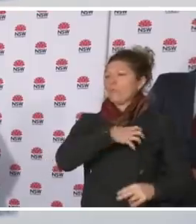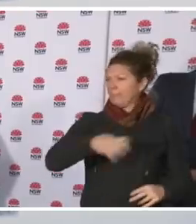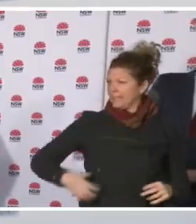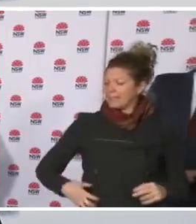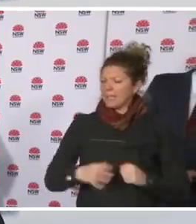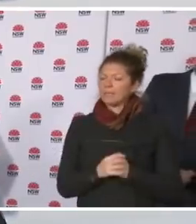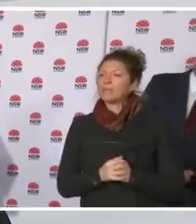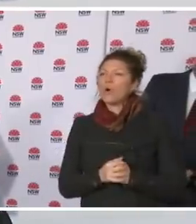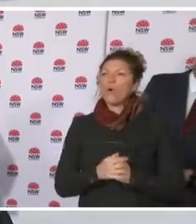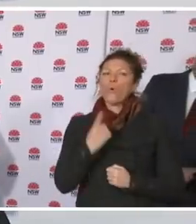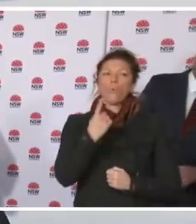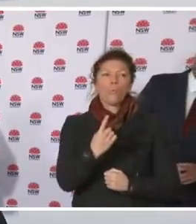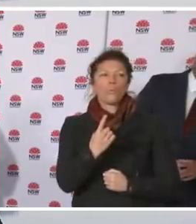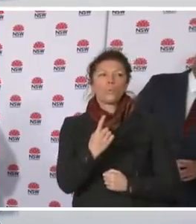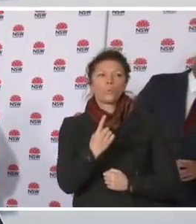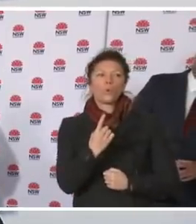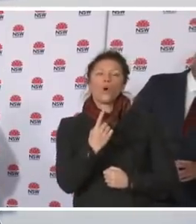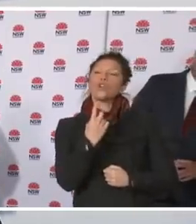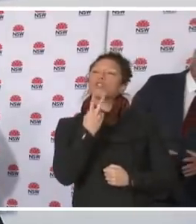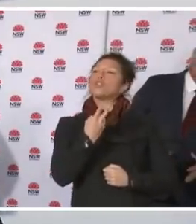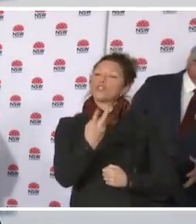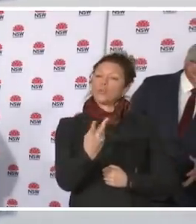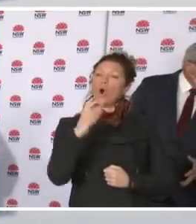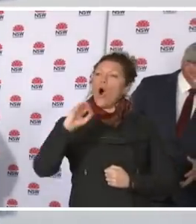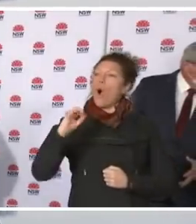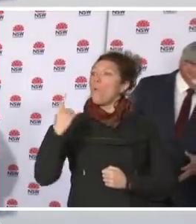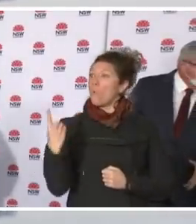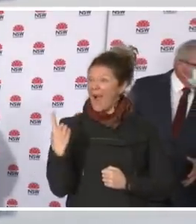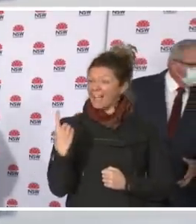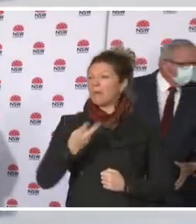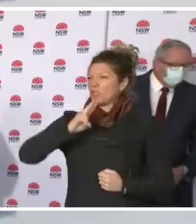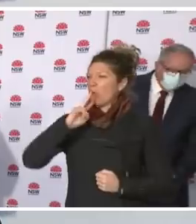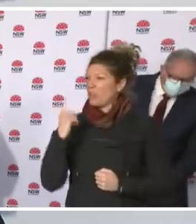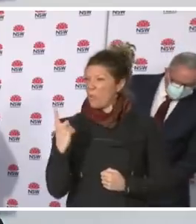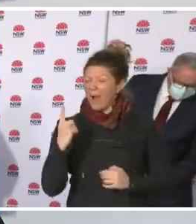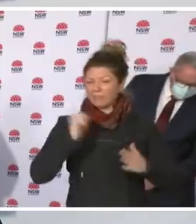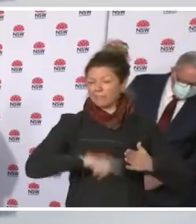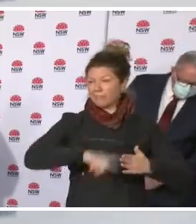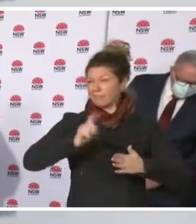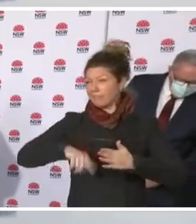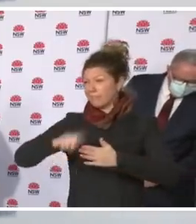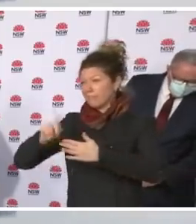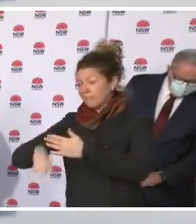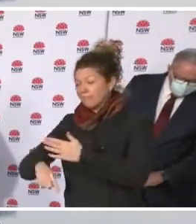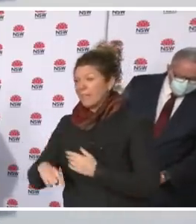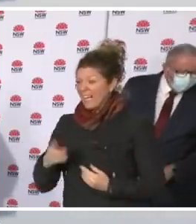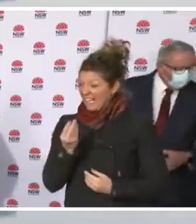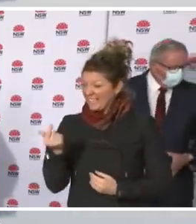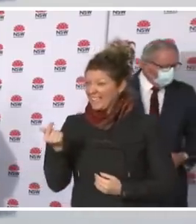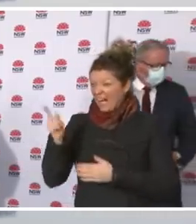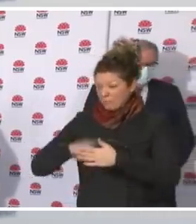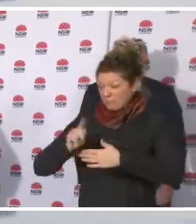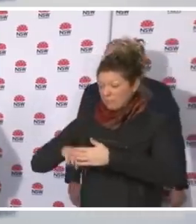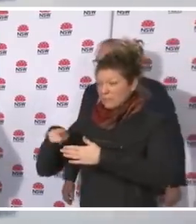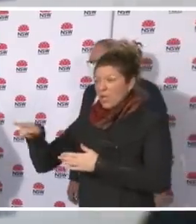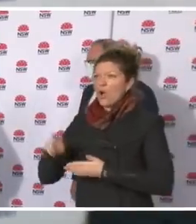hours. Of note, 121 of those in regional New South Wales. That's north, west and south of the Greater Sydney